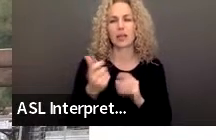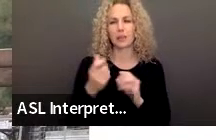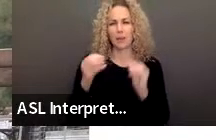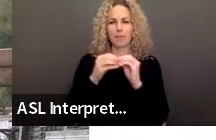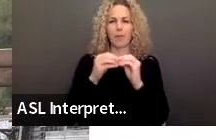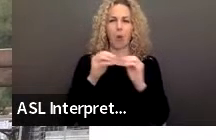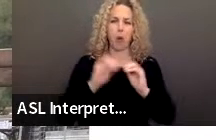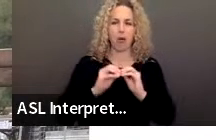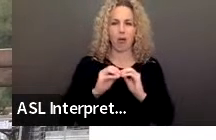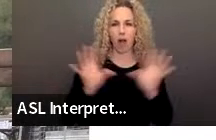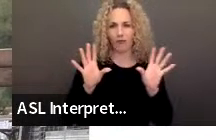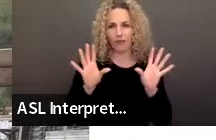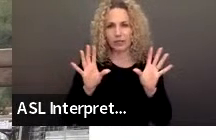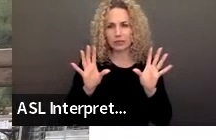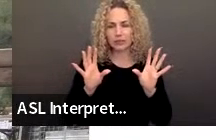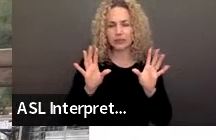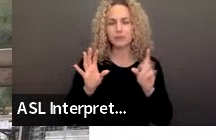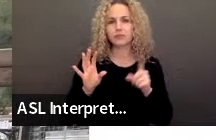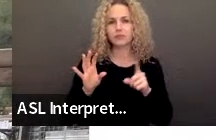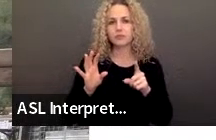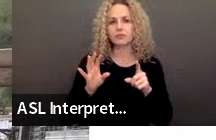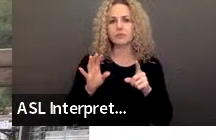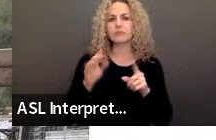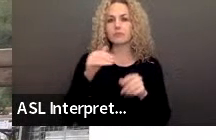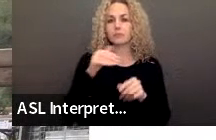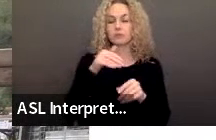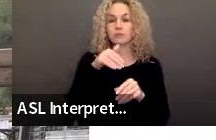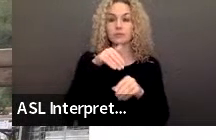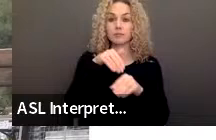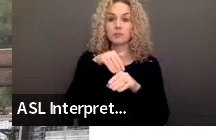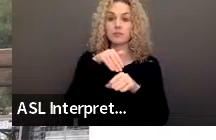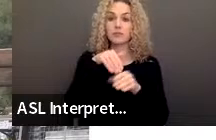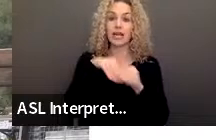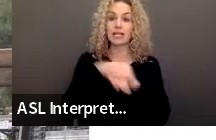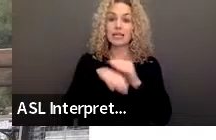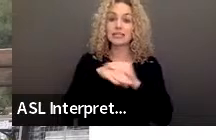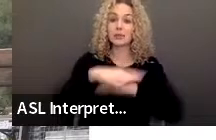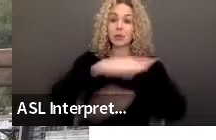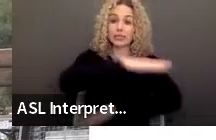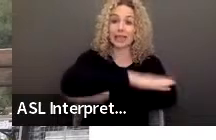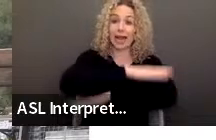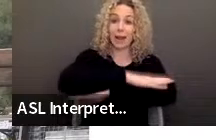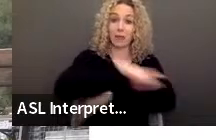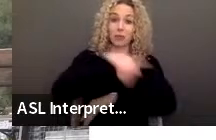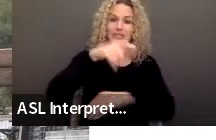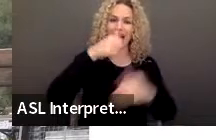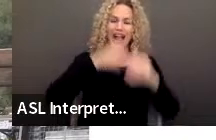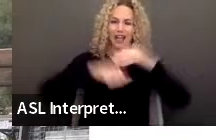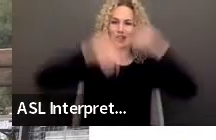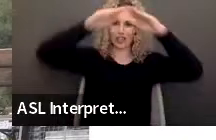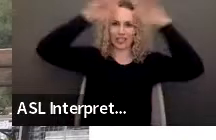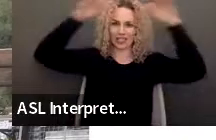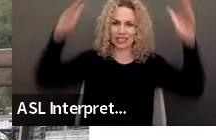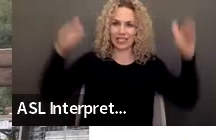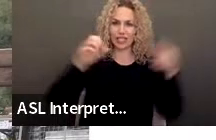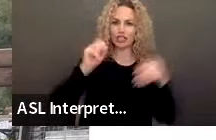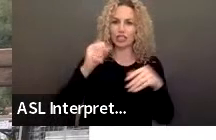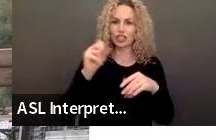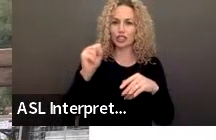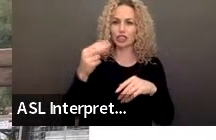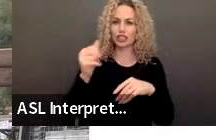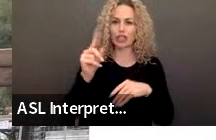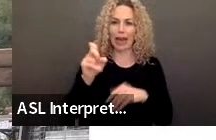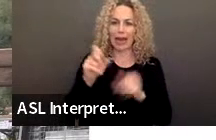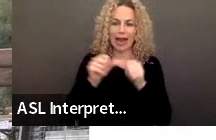obvious, perhaps, that the accessible tables are under the shade canopy. And so that area has really also ended